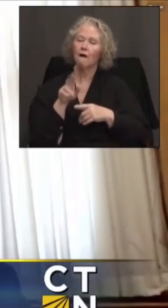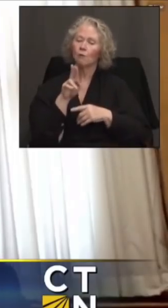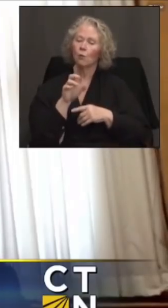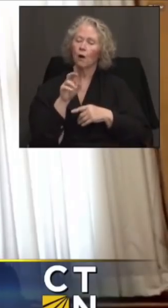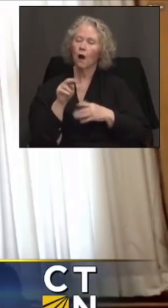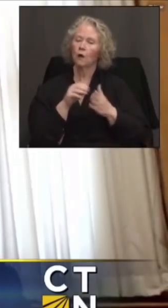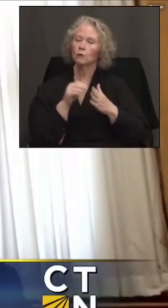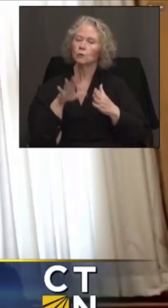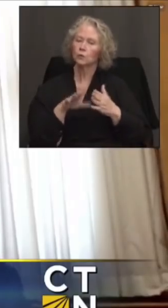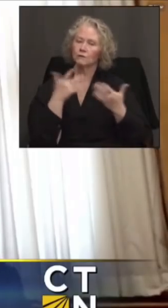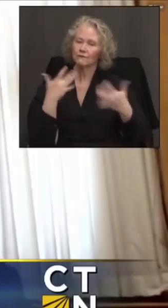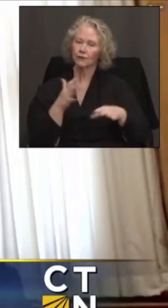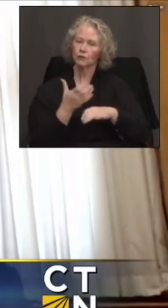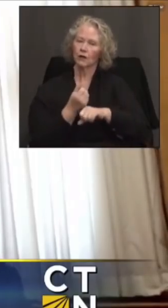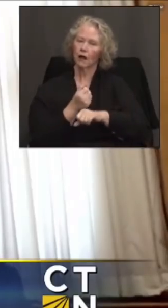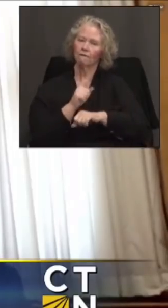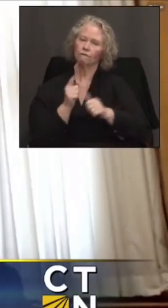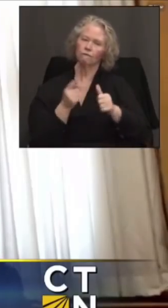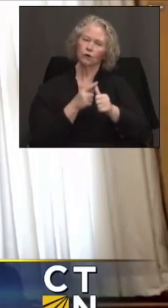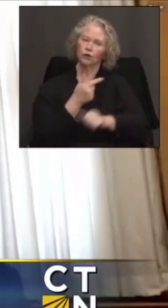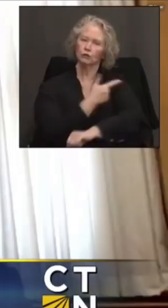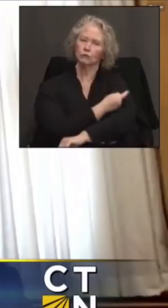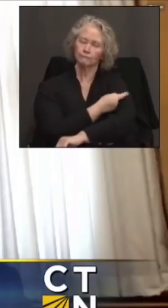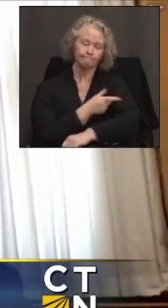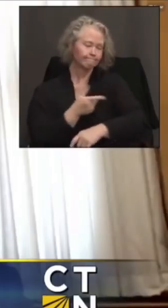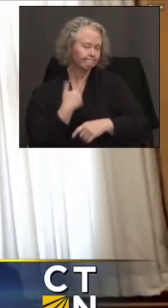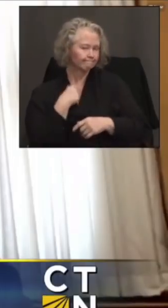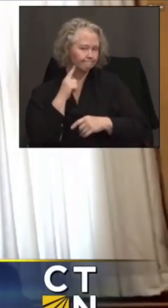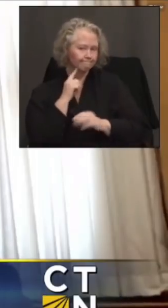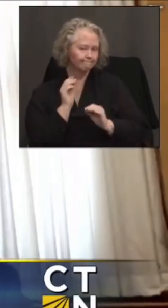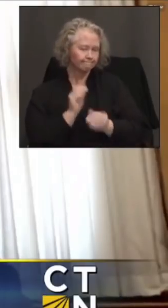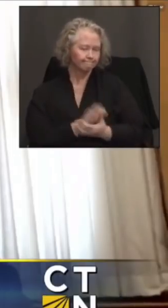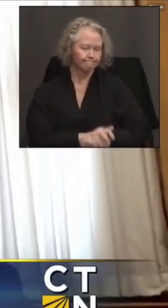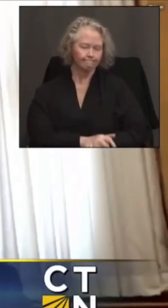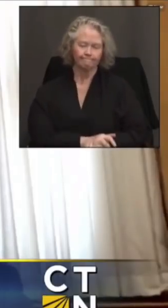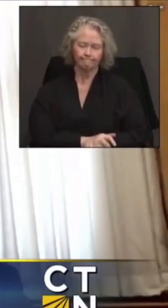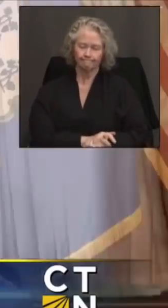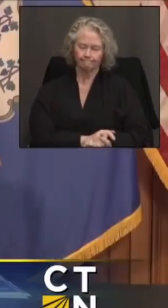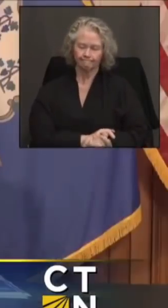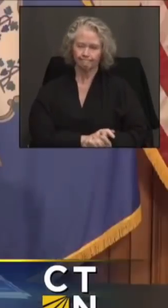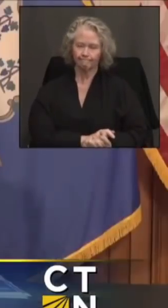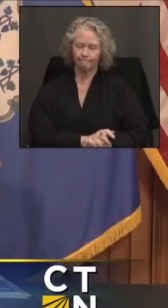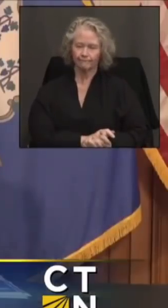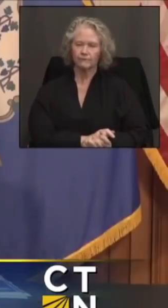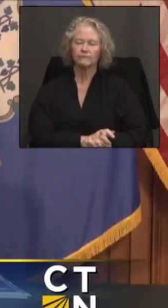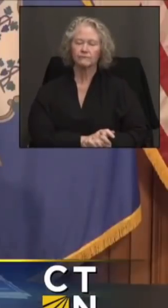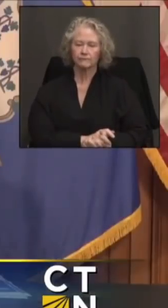first dose? Do not have that. Thank you, guys.